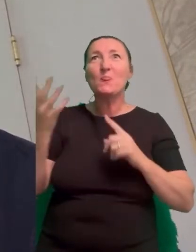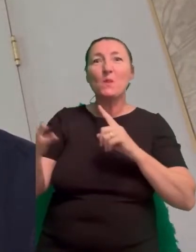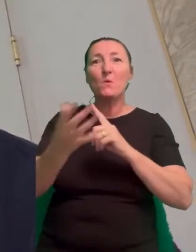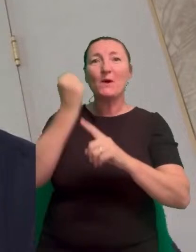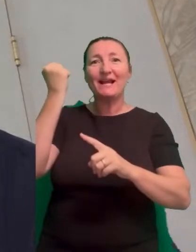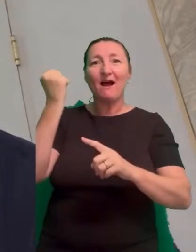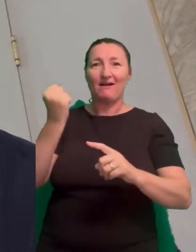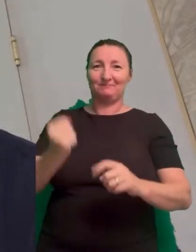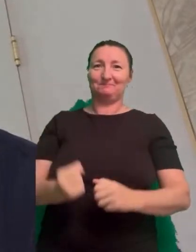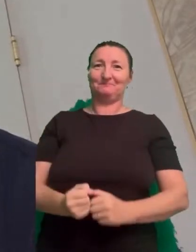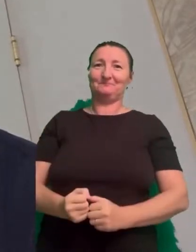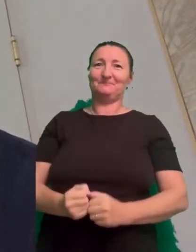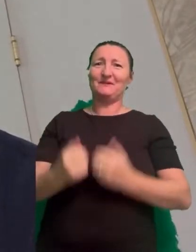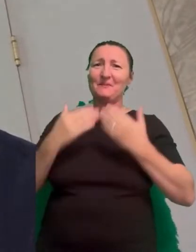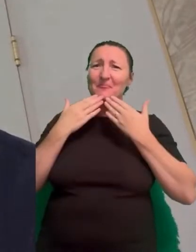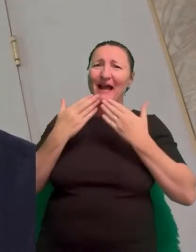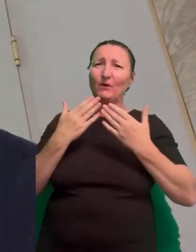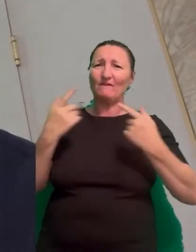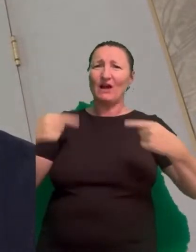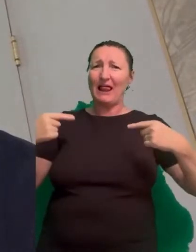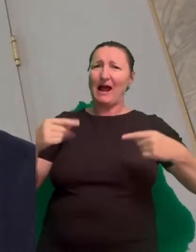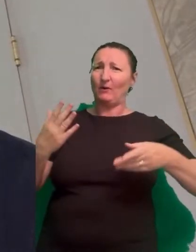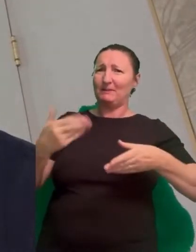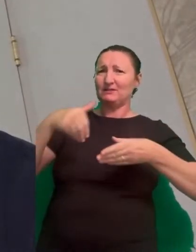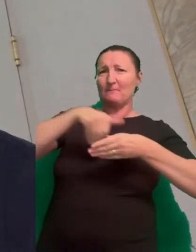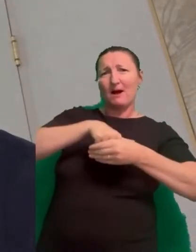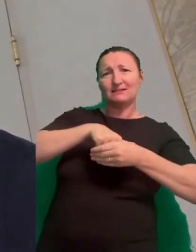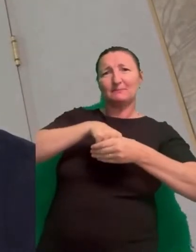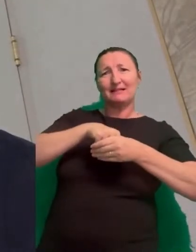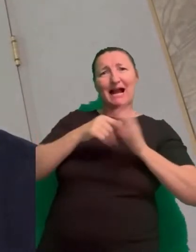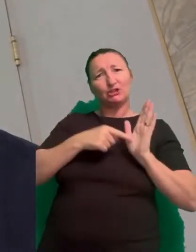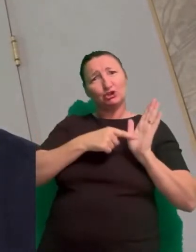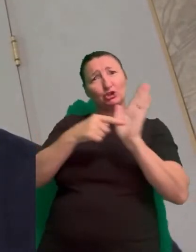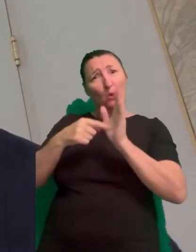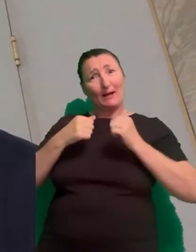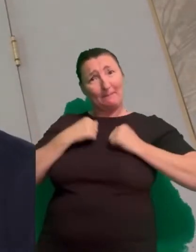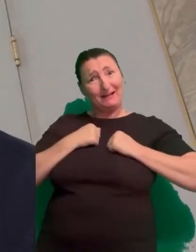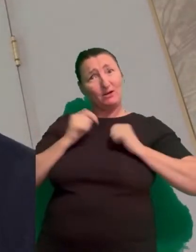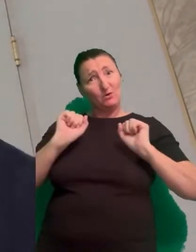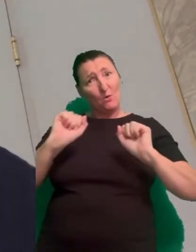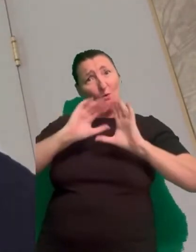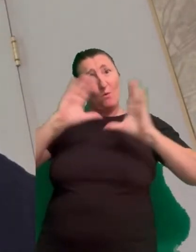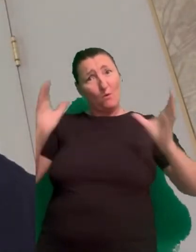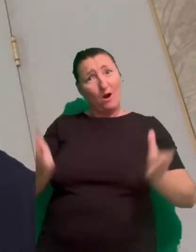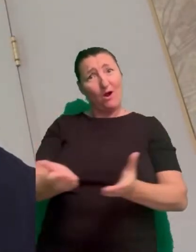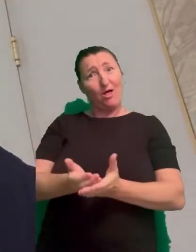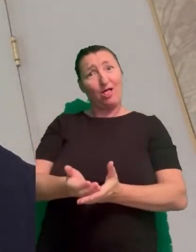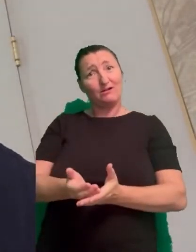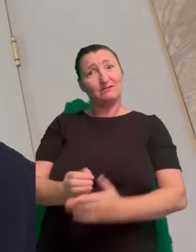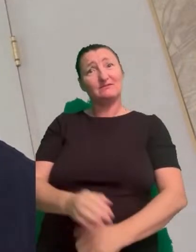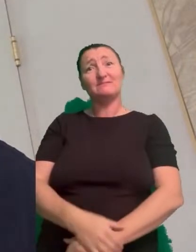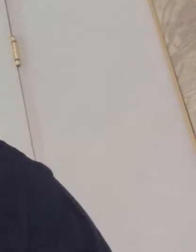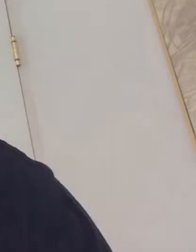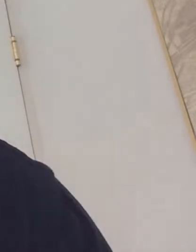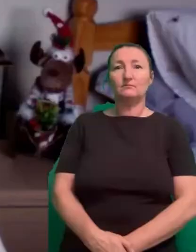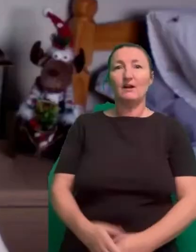and yes, thank you for letting me participate and for showing me into your world.